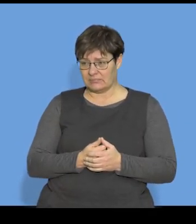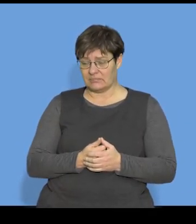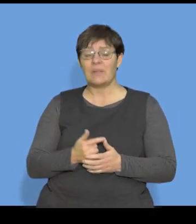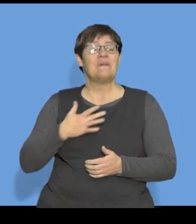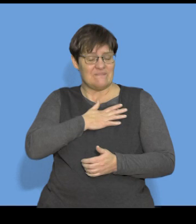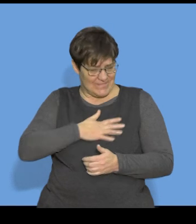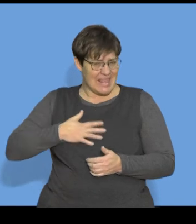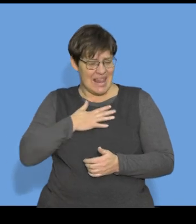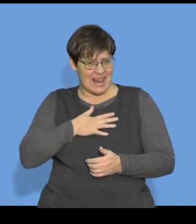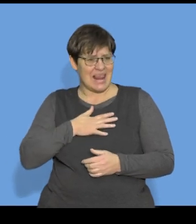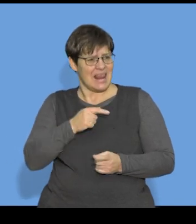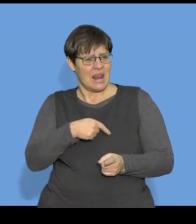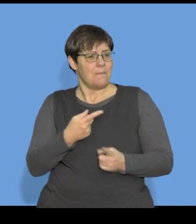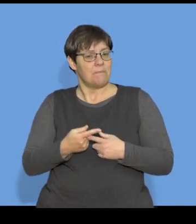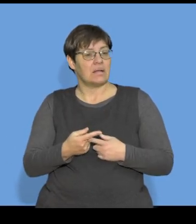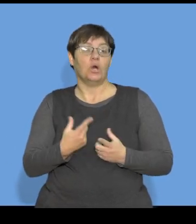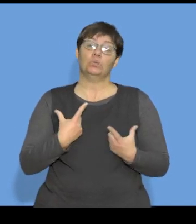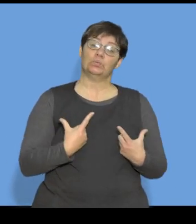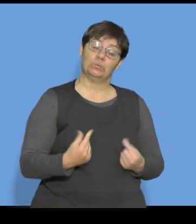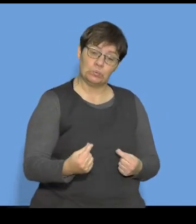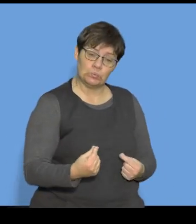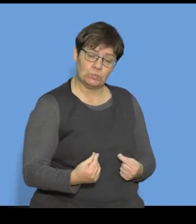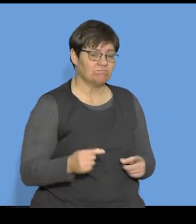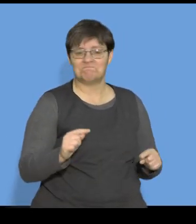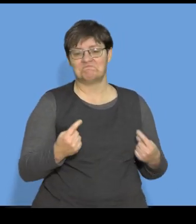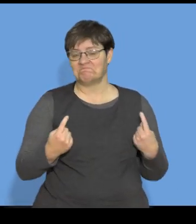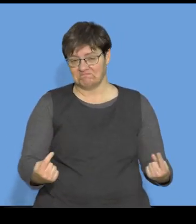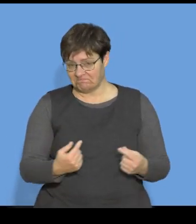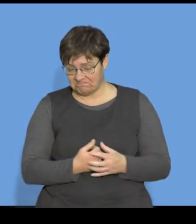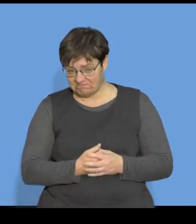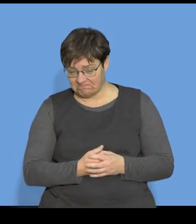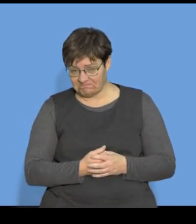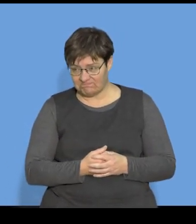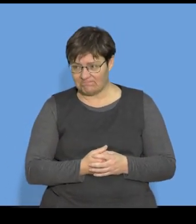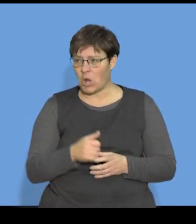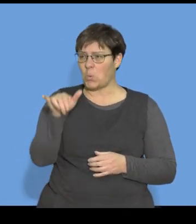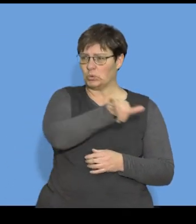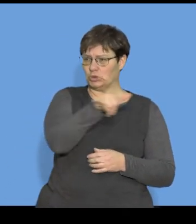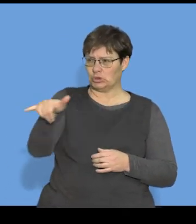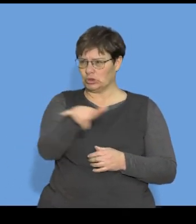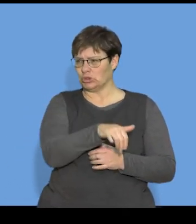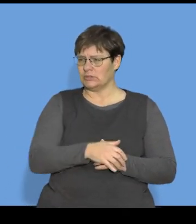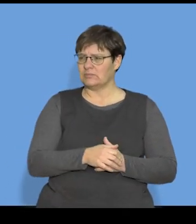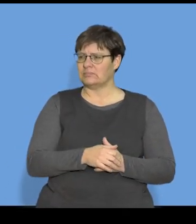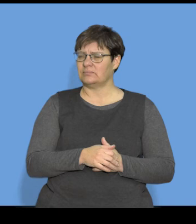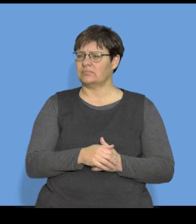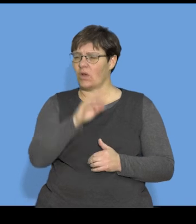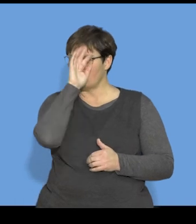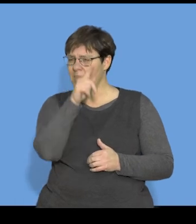unable. They can feel, but they are unable to do what? to react? Which